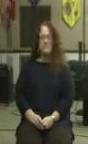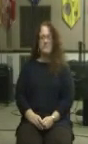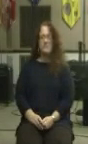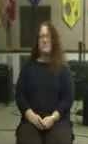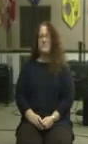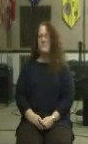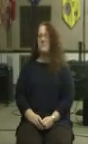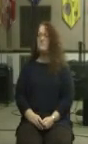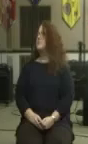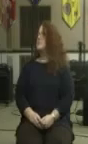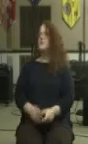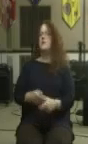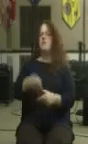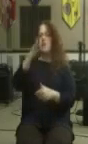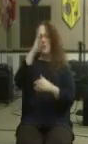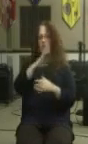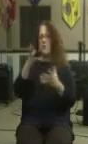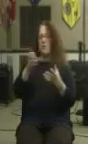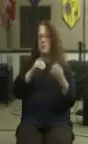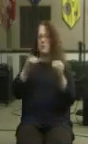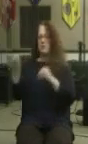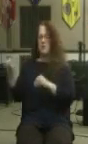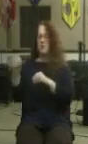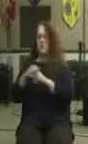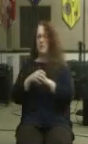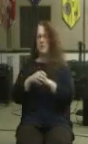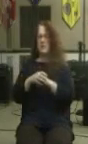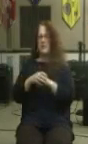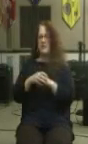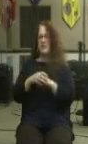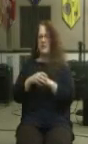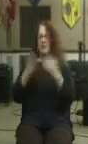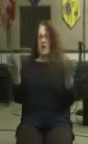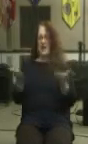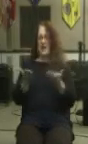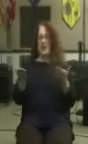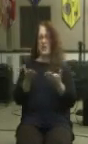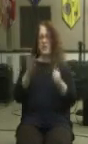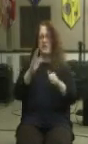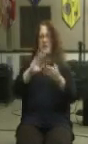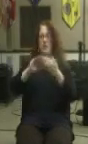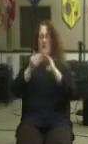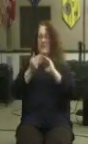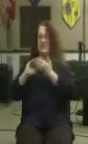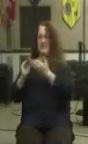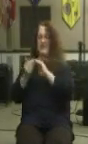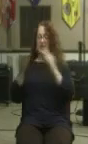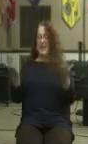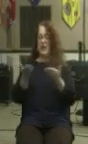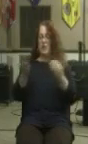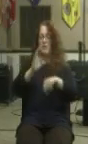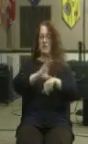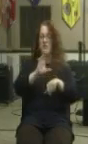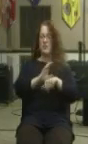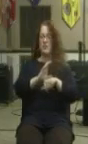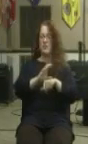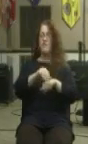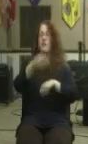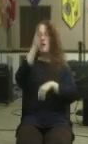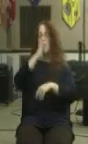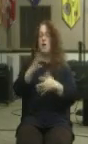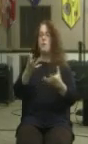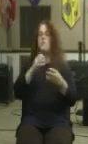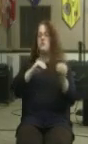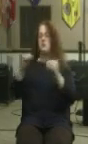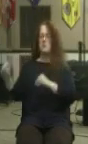Because God wants to move in our right here in our city, right here in our